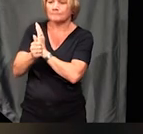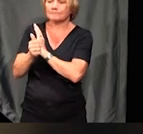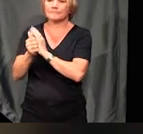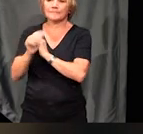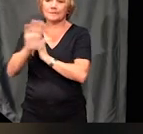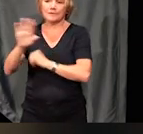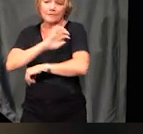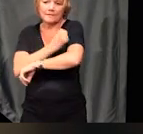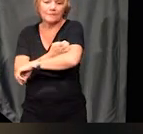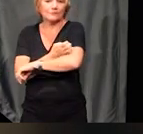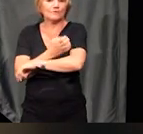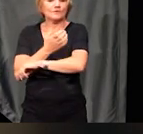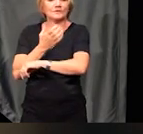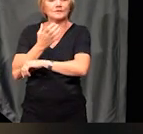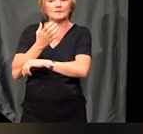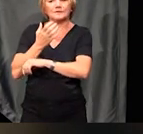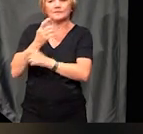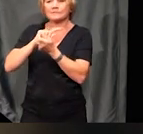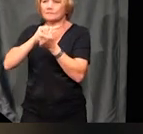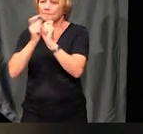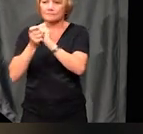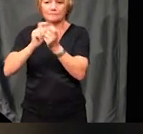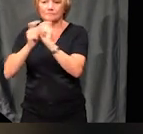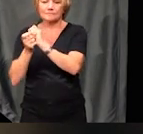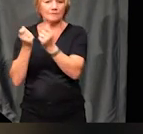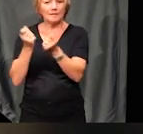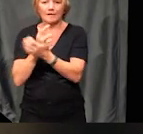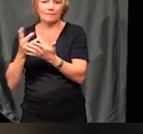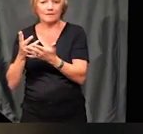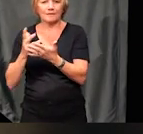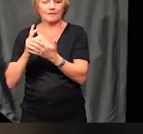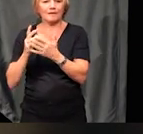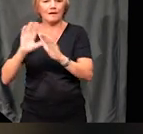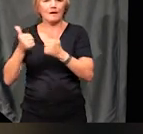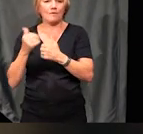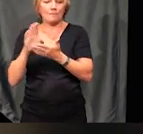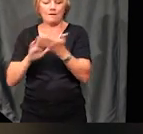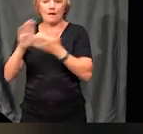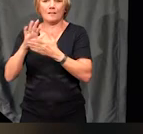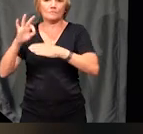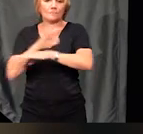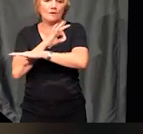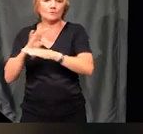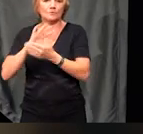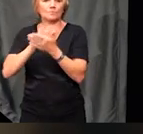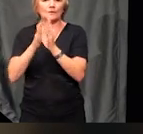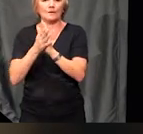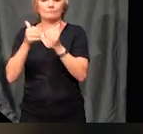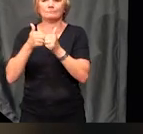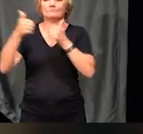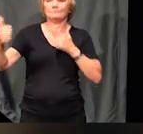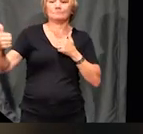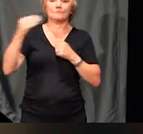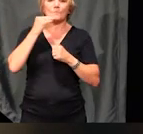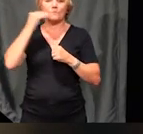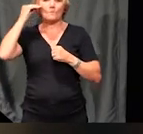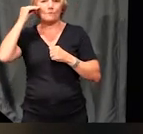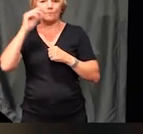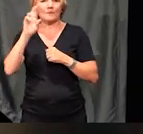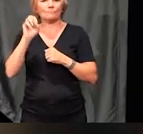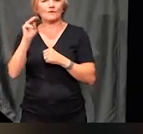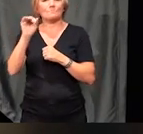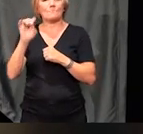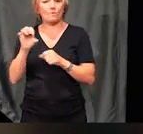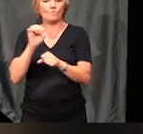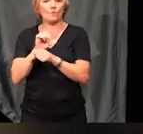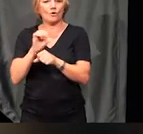energy to changing all the functioning of our college to a remote mode, including our classes.